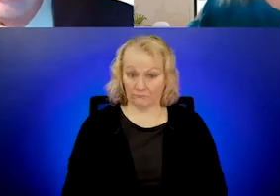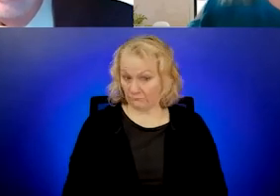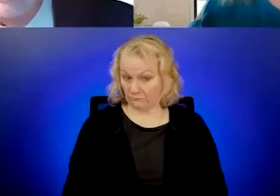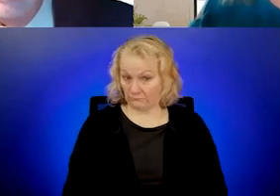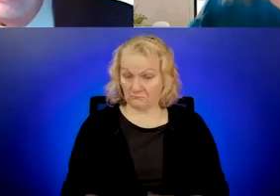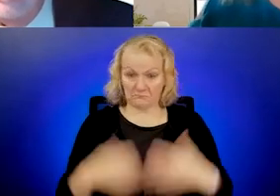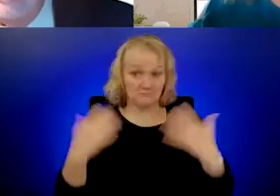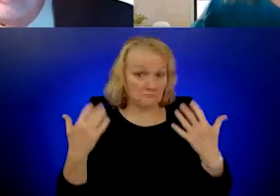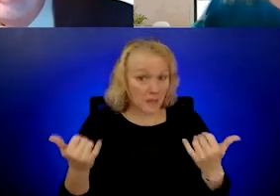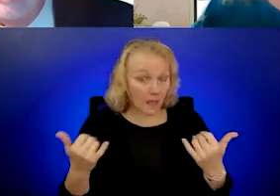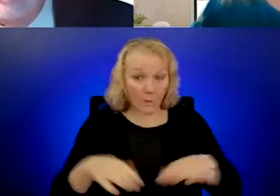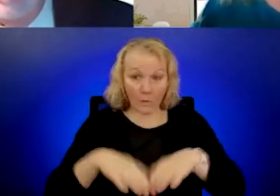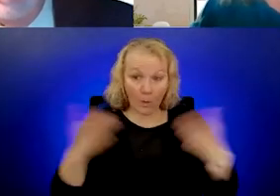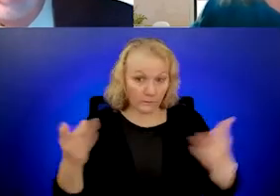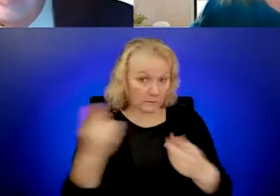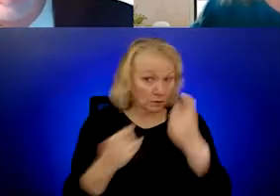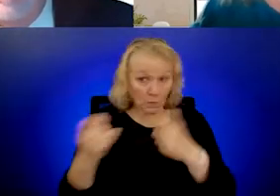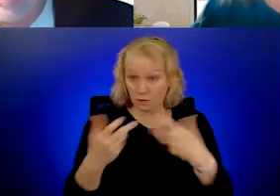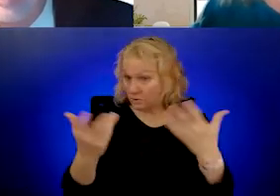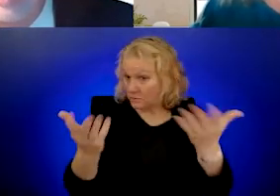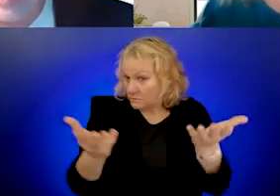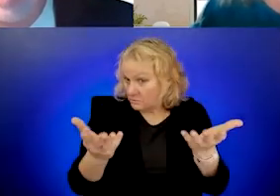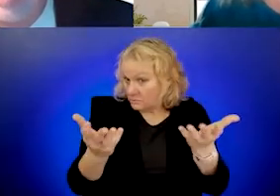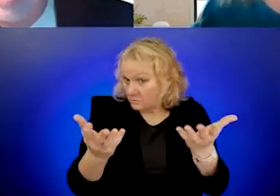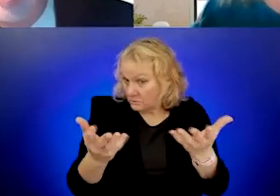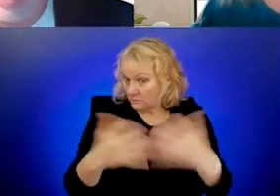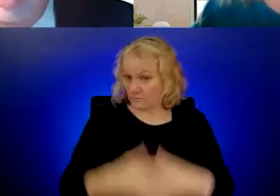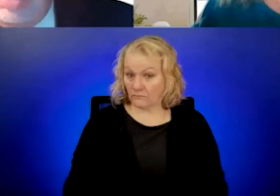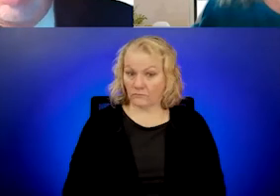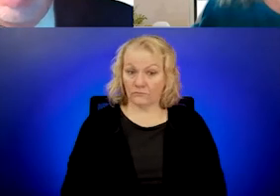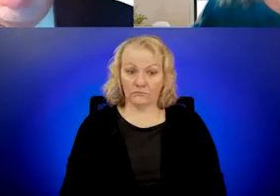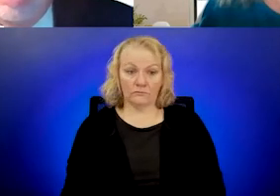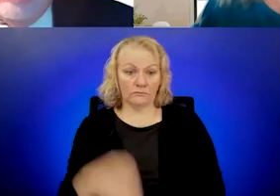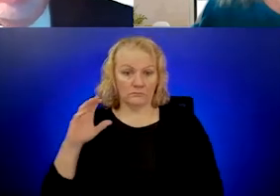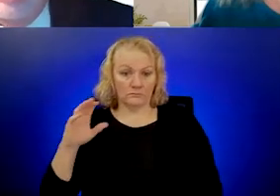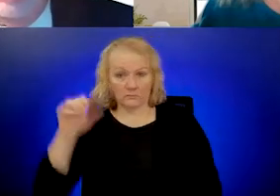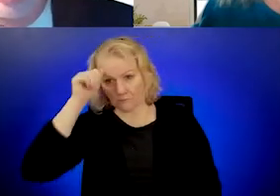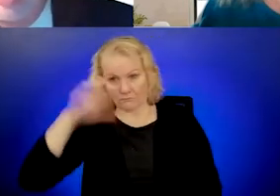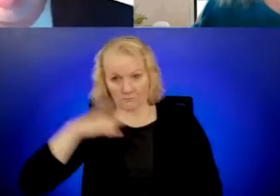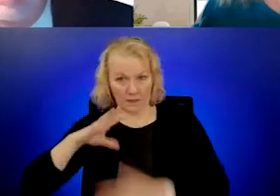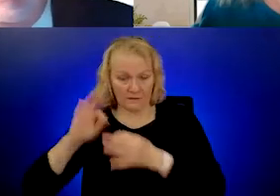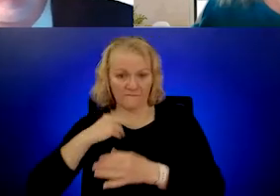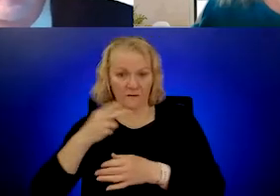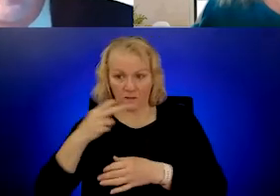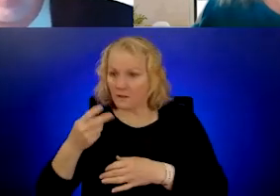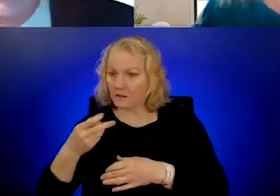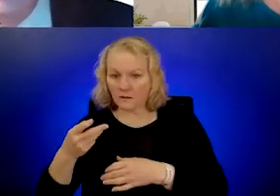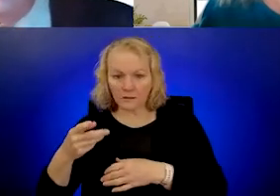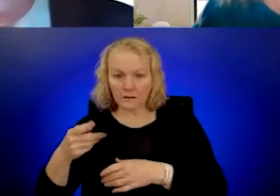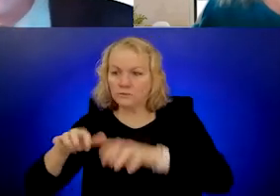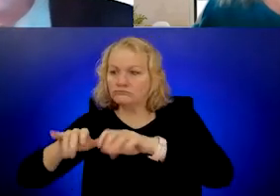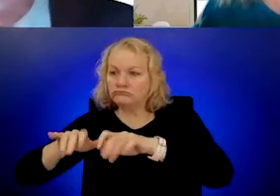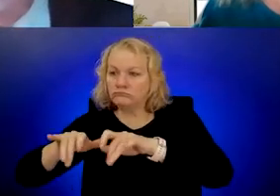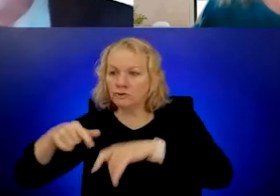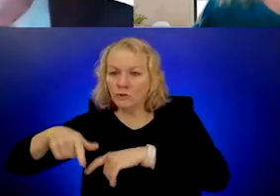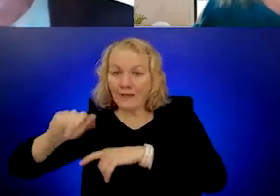So now I'd like to open it up to any questions. Yeah, we are taking questions in the Q&A function